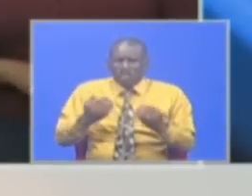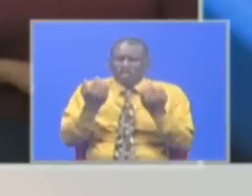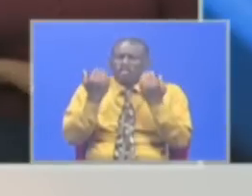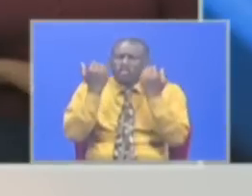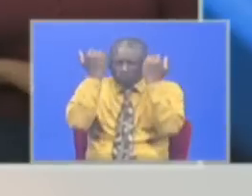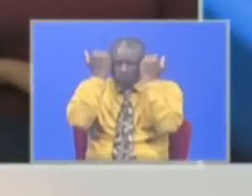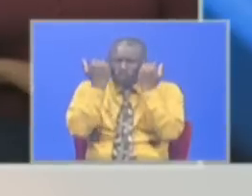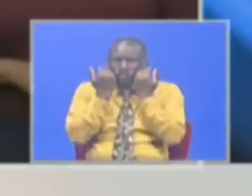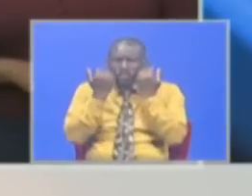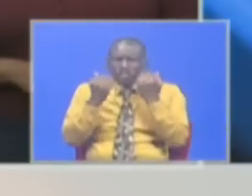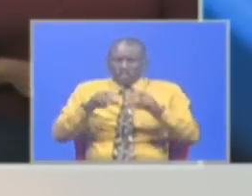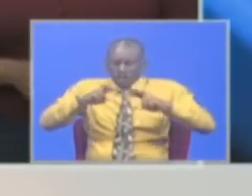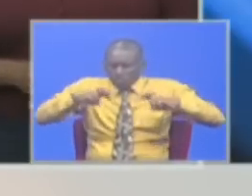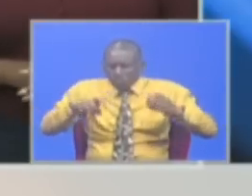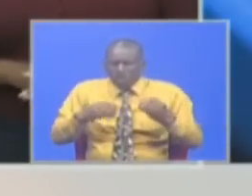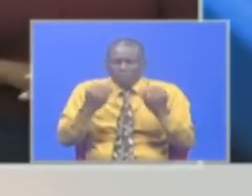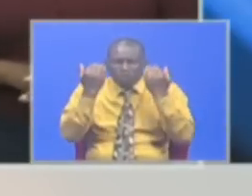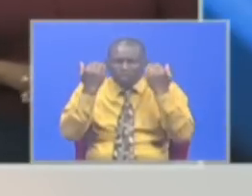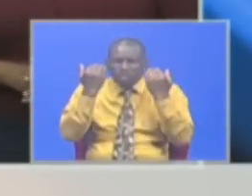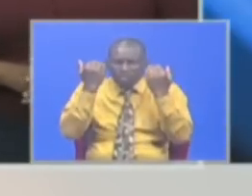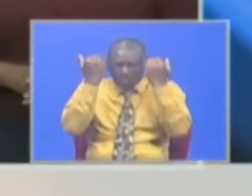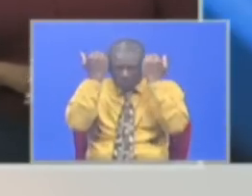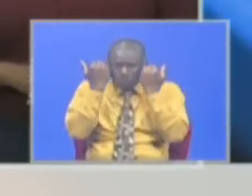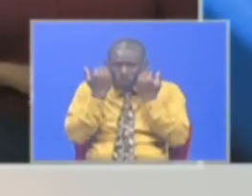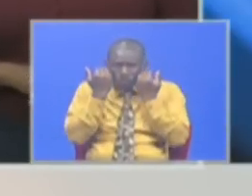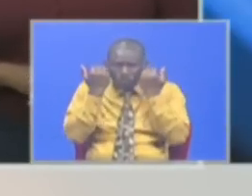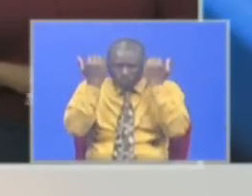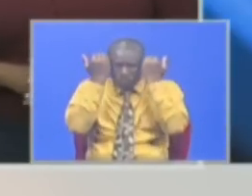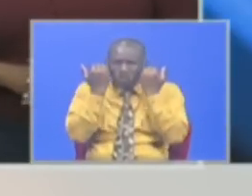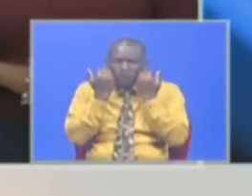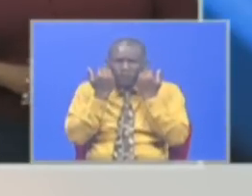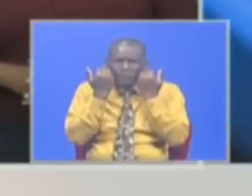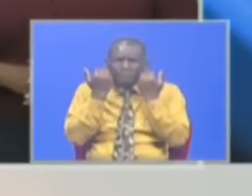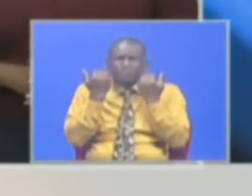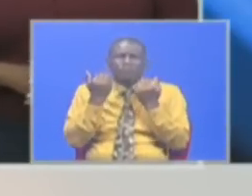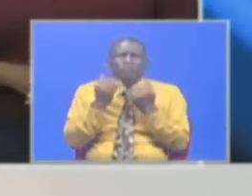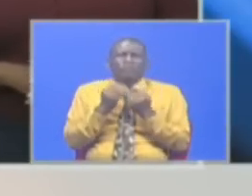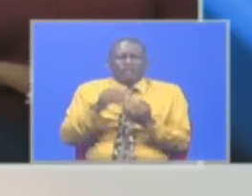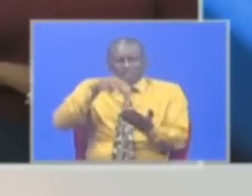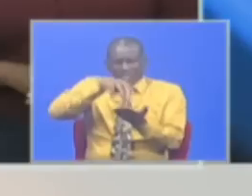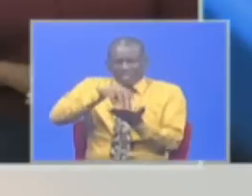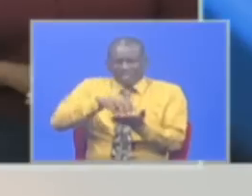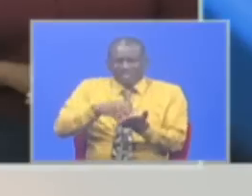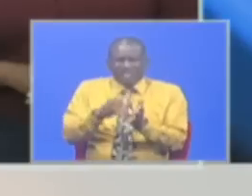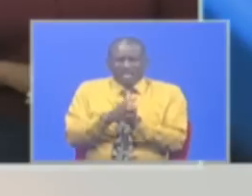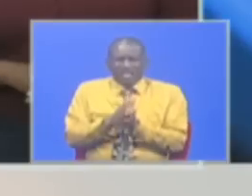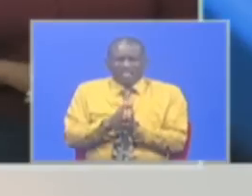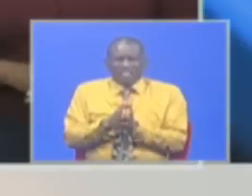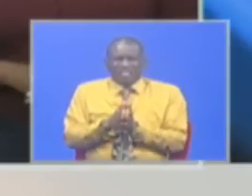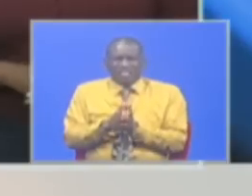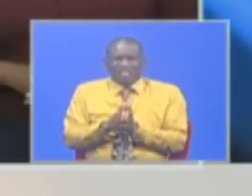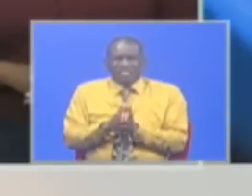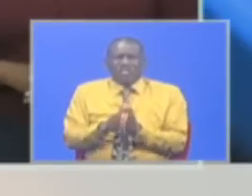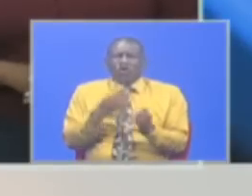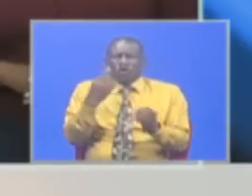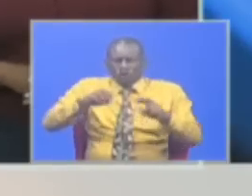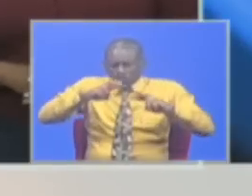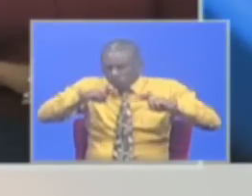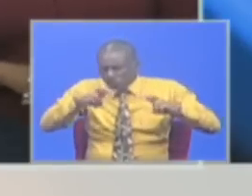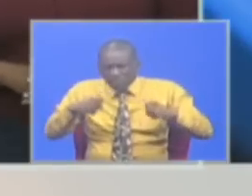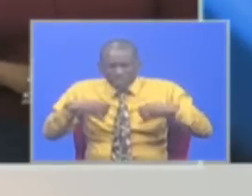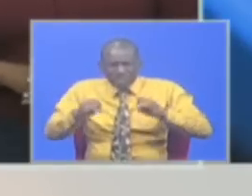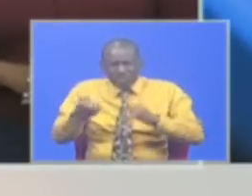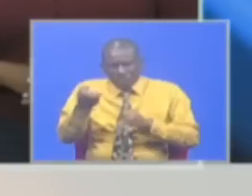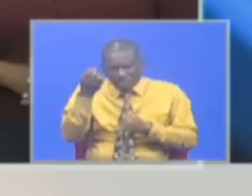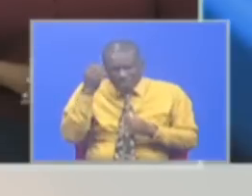has been digging from the judicial, digging dates from the judicial cases, and to find out the extent